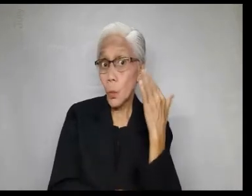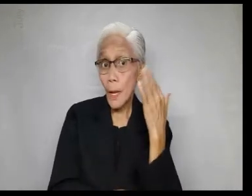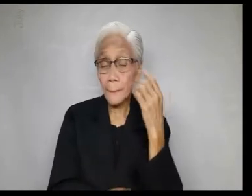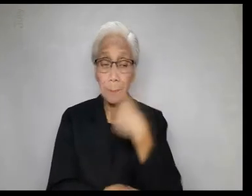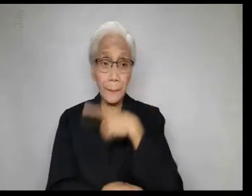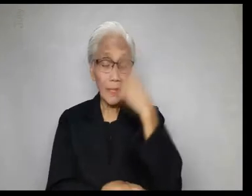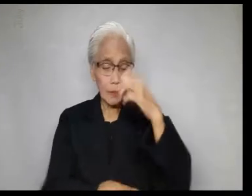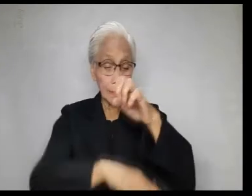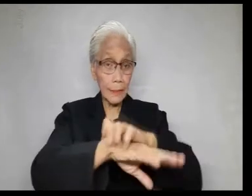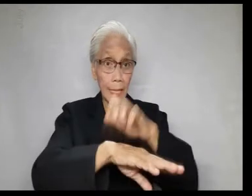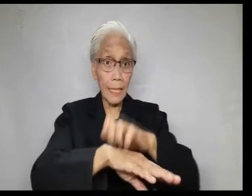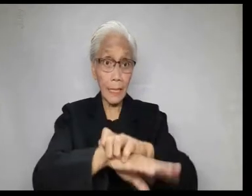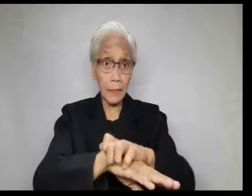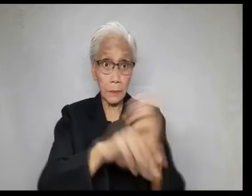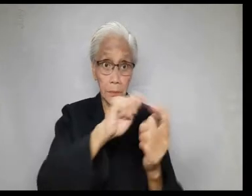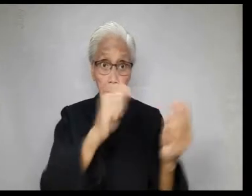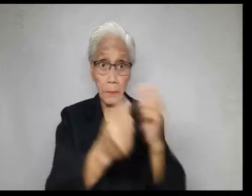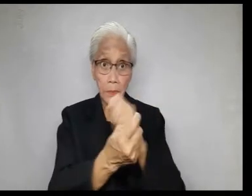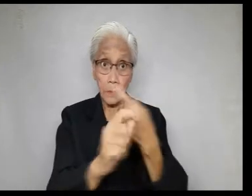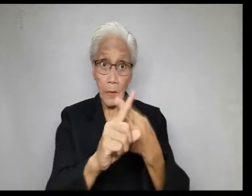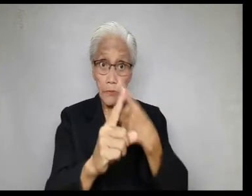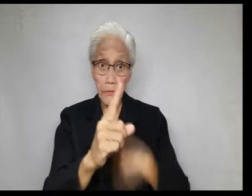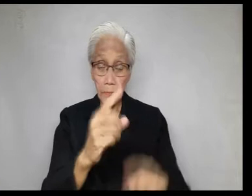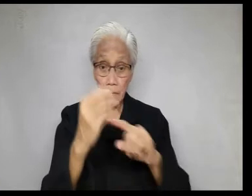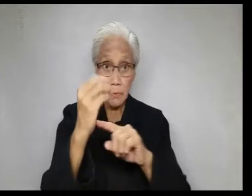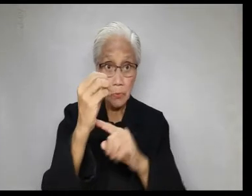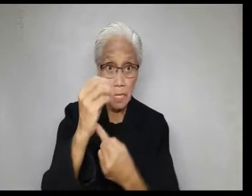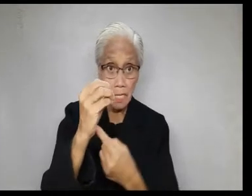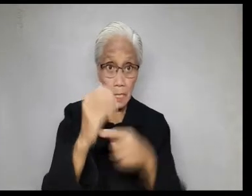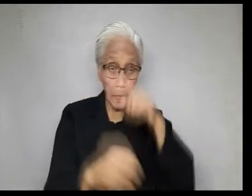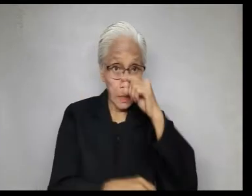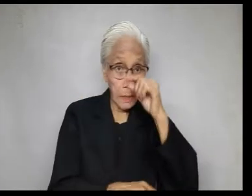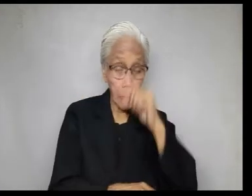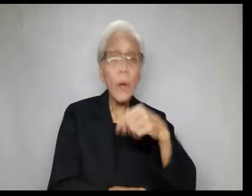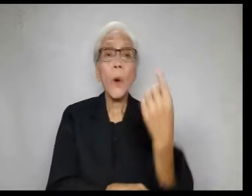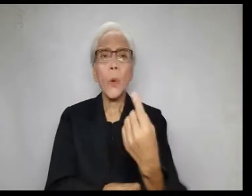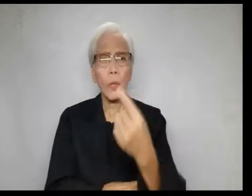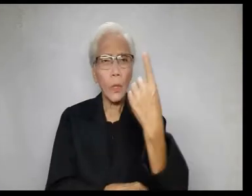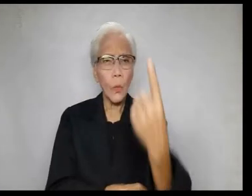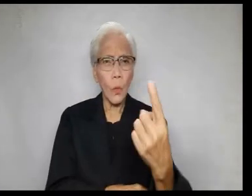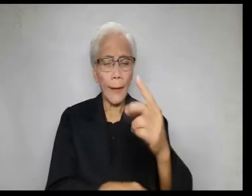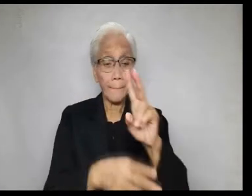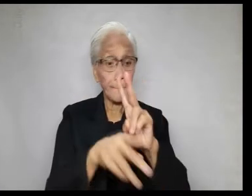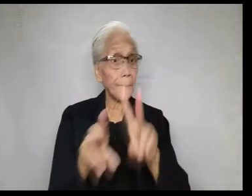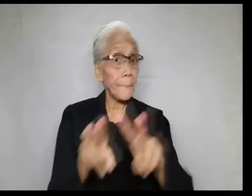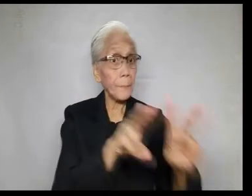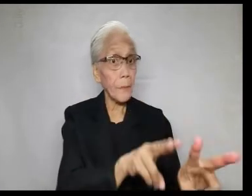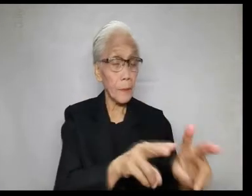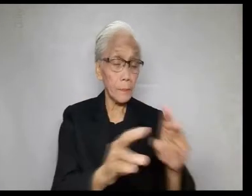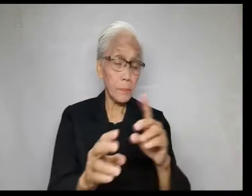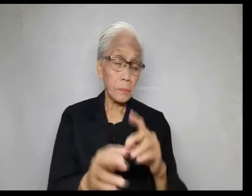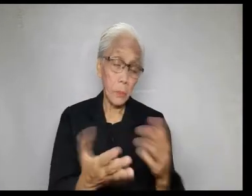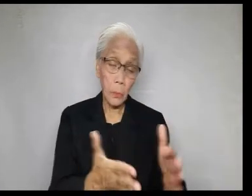in the water. Why? Because in the English translation from the original Greek, only one word,